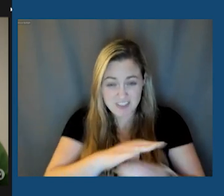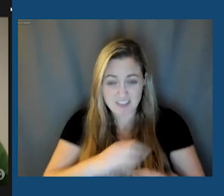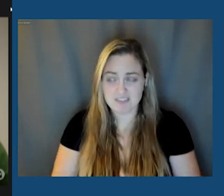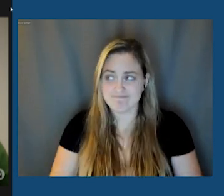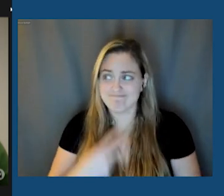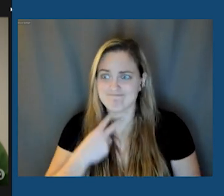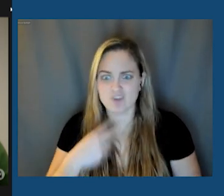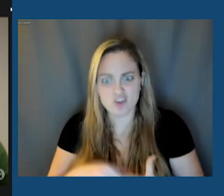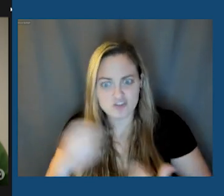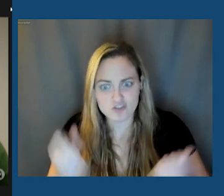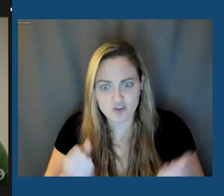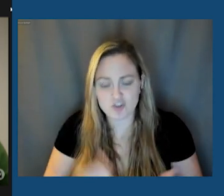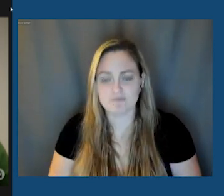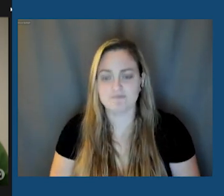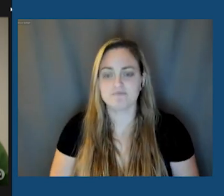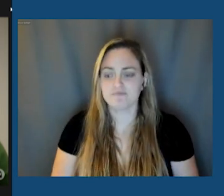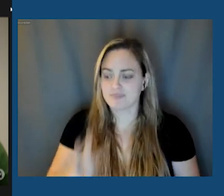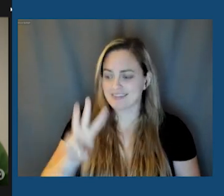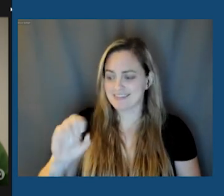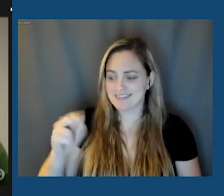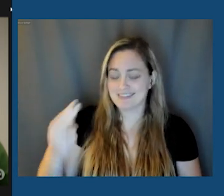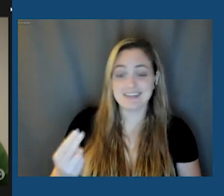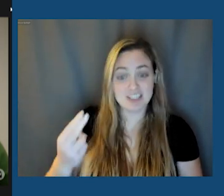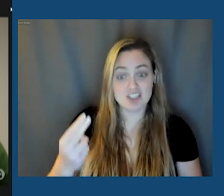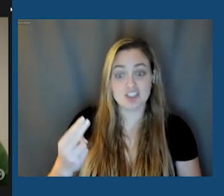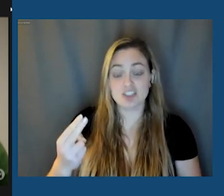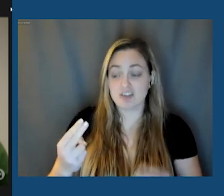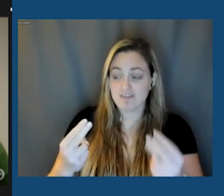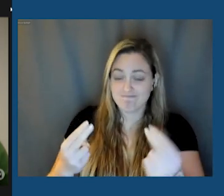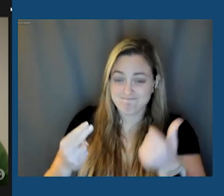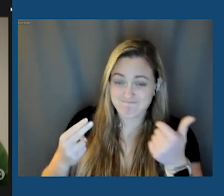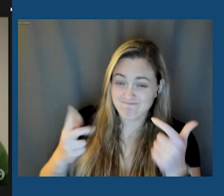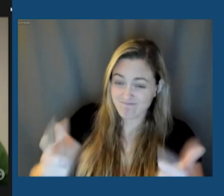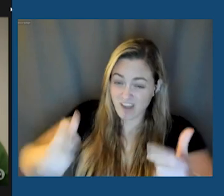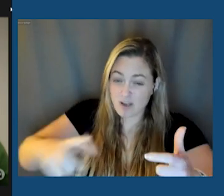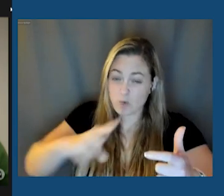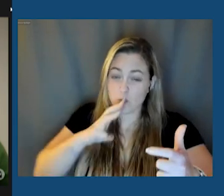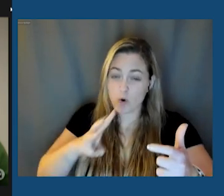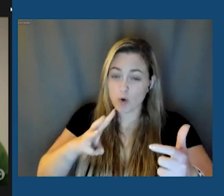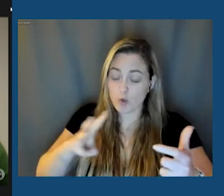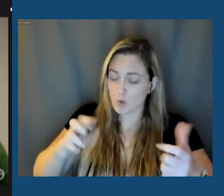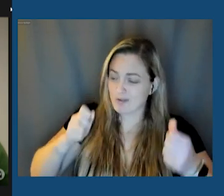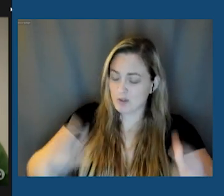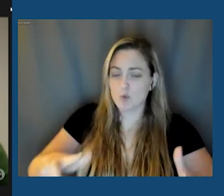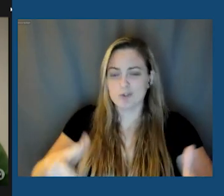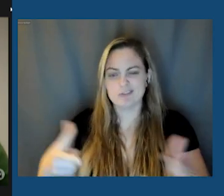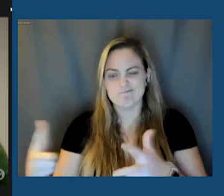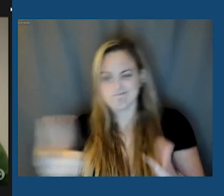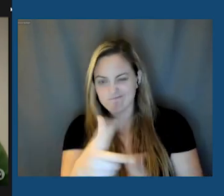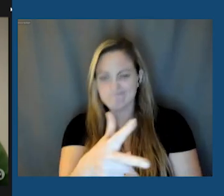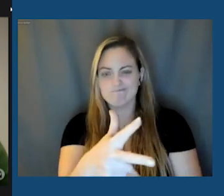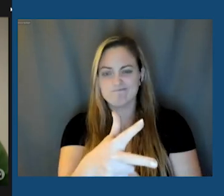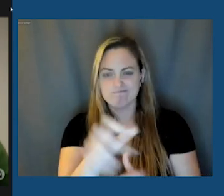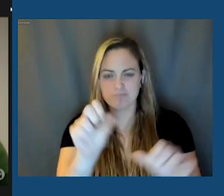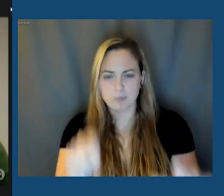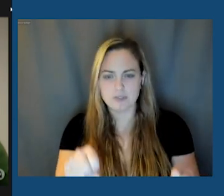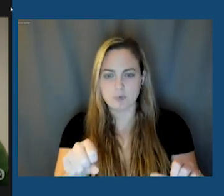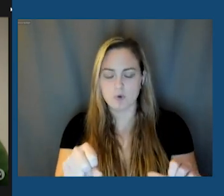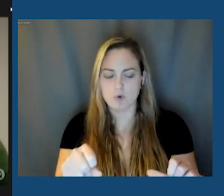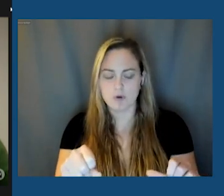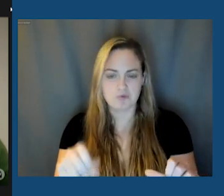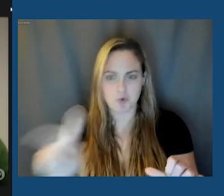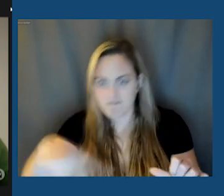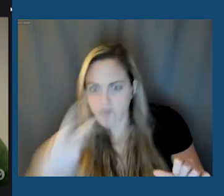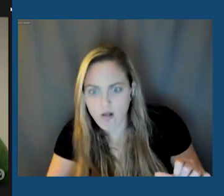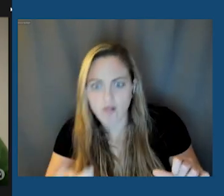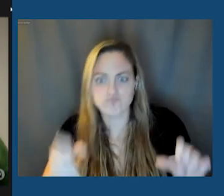cars. 6 inches of swiftly moving water can help make you lose control of the steering wheel or even knock you off your feet.